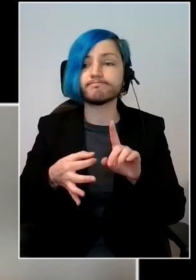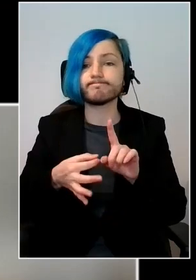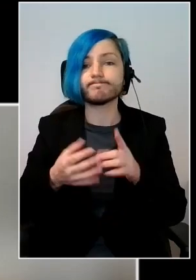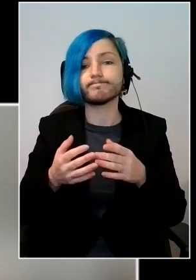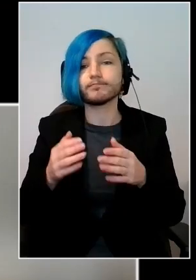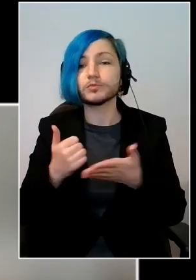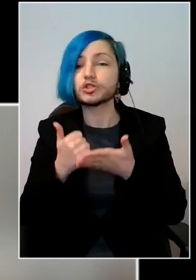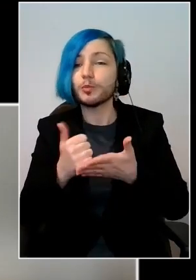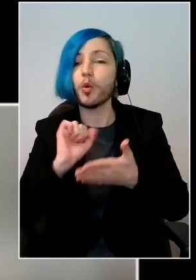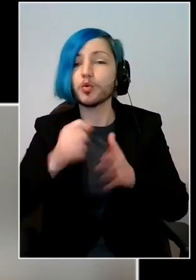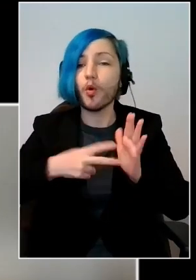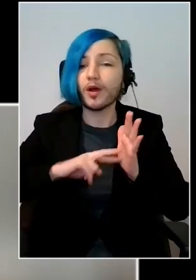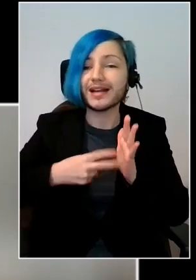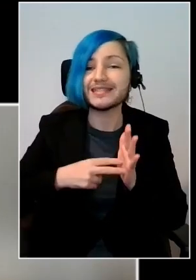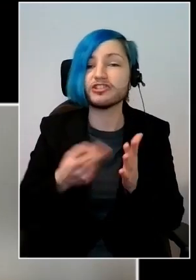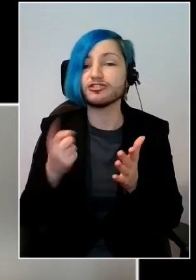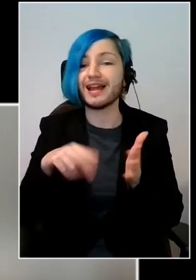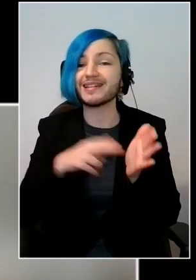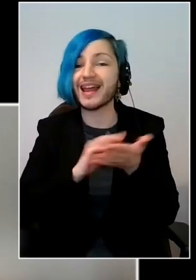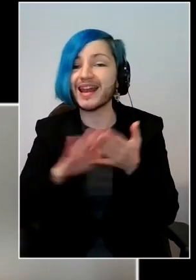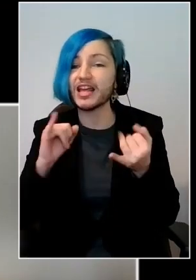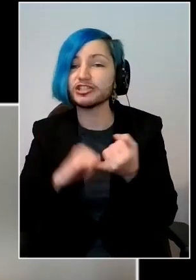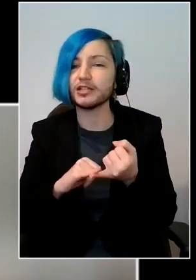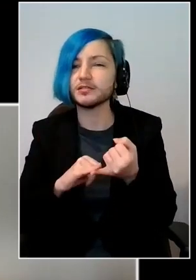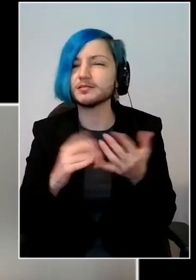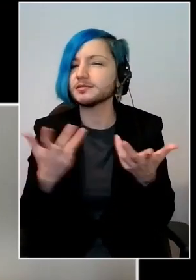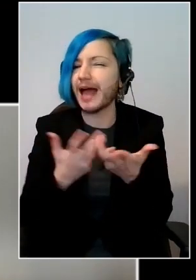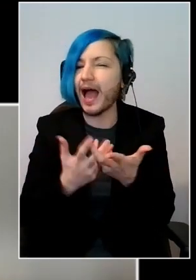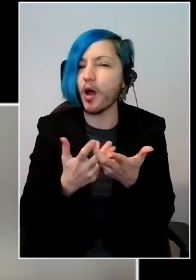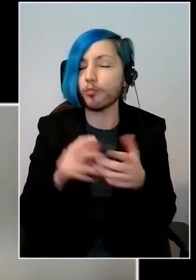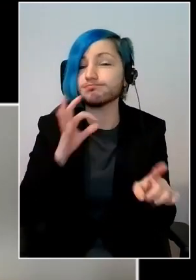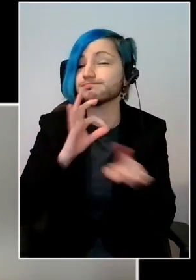NHS, certainly in the past 18 months?